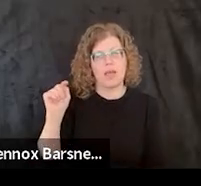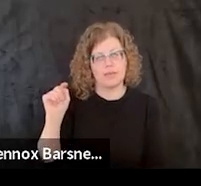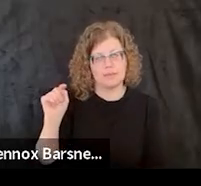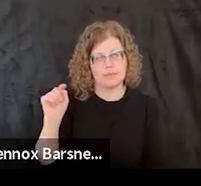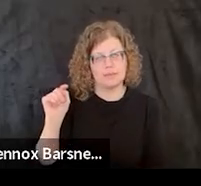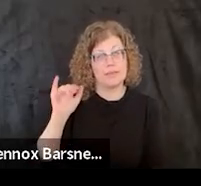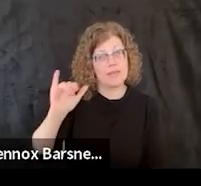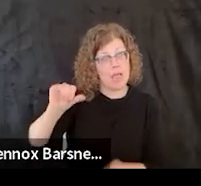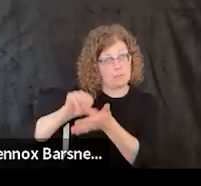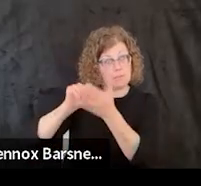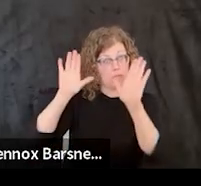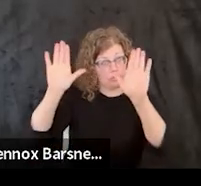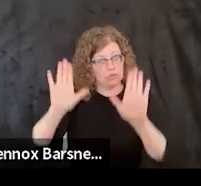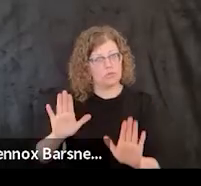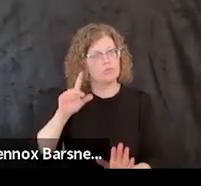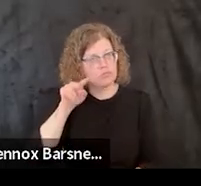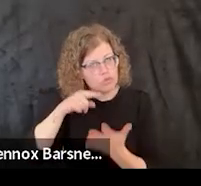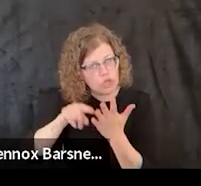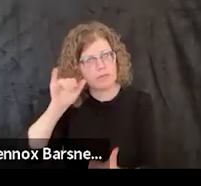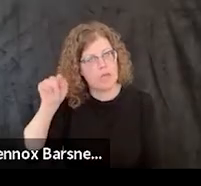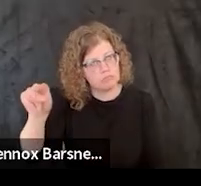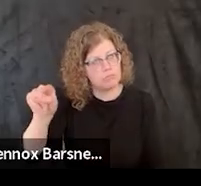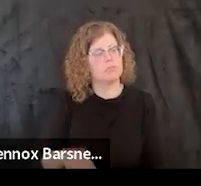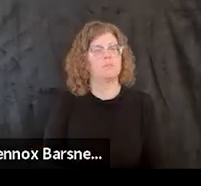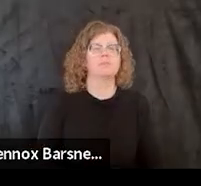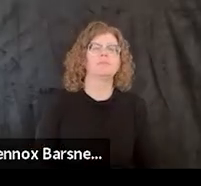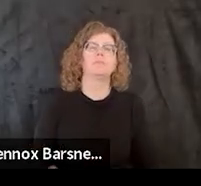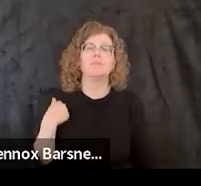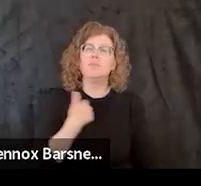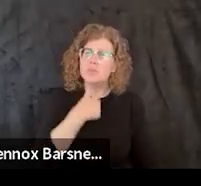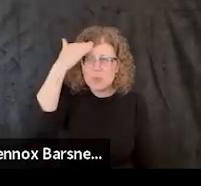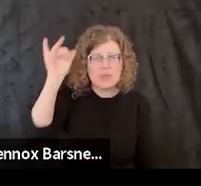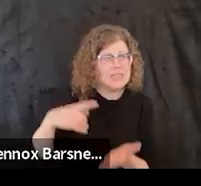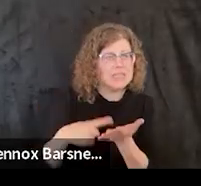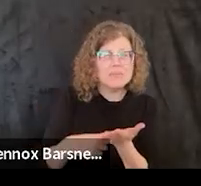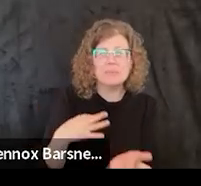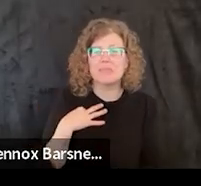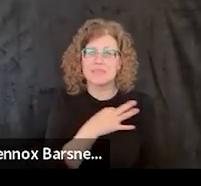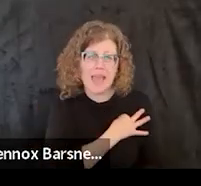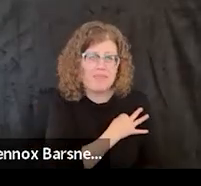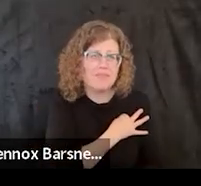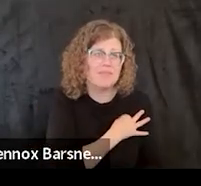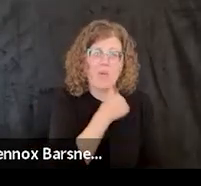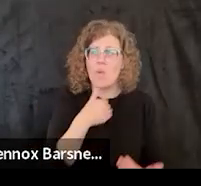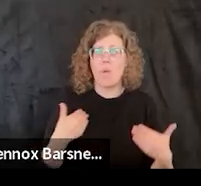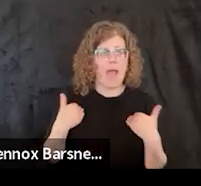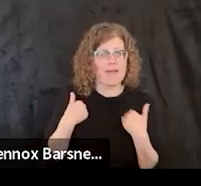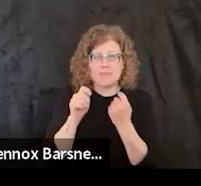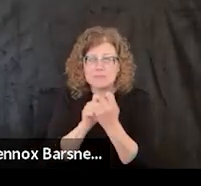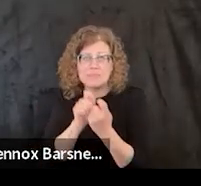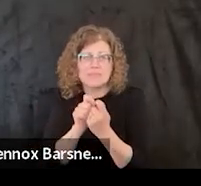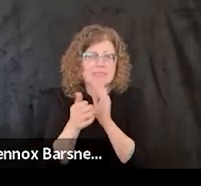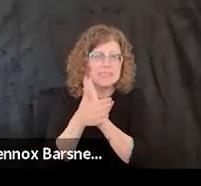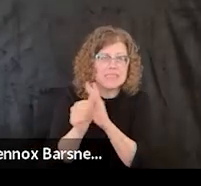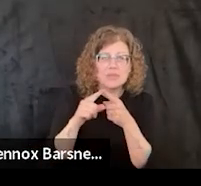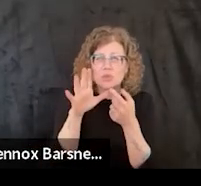may not always have the skills or capacity to fully support all applicants' needs. If you are an applicant who